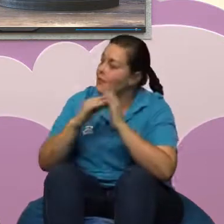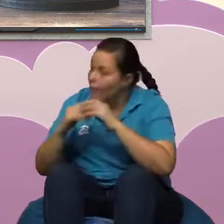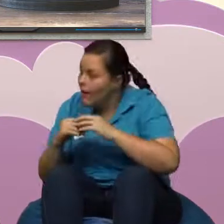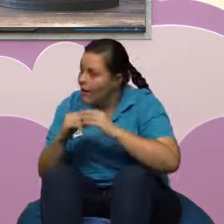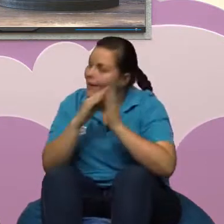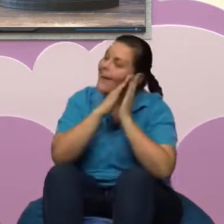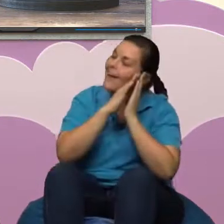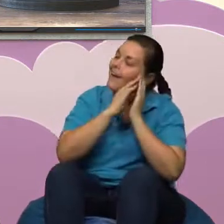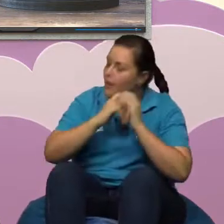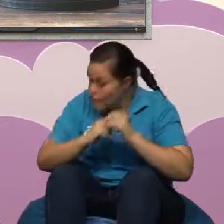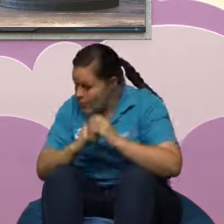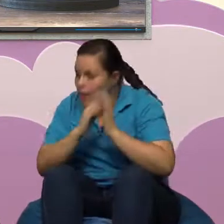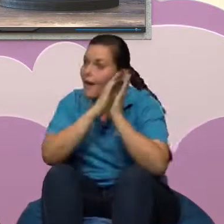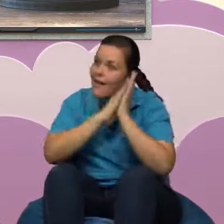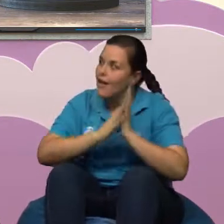So,